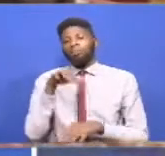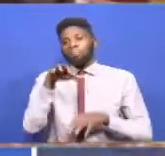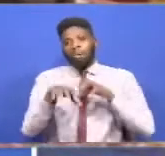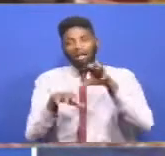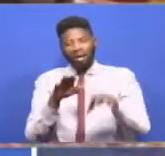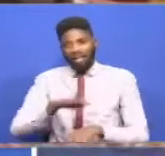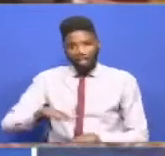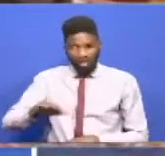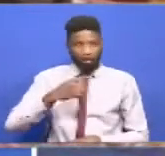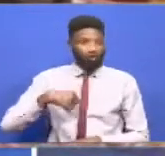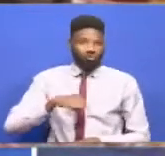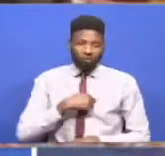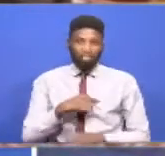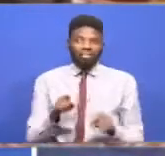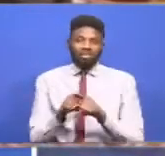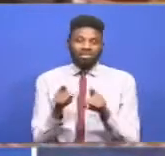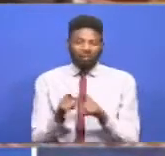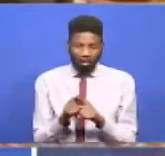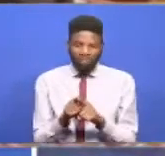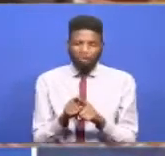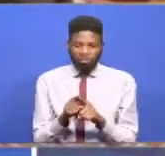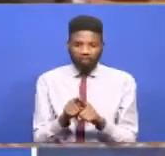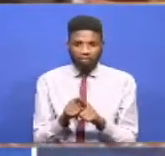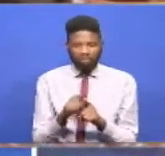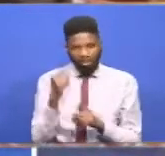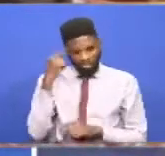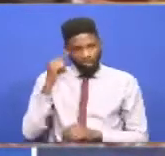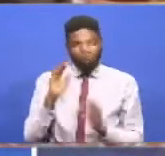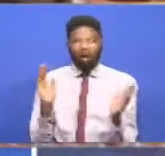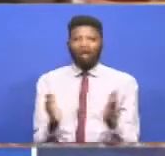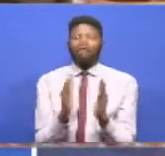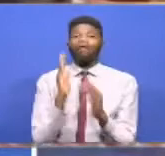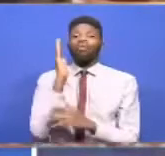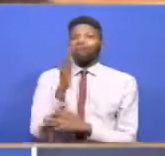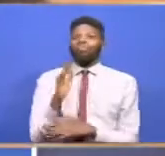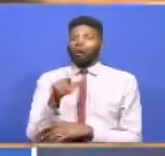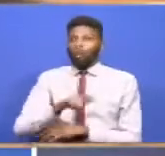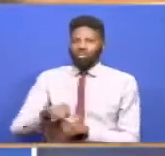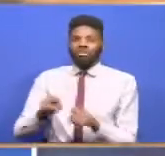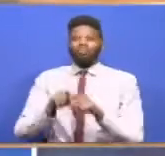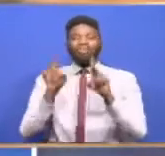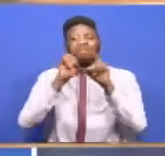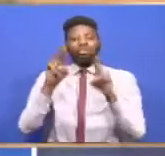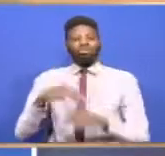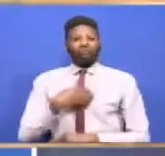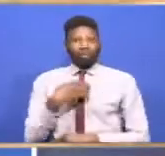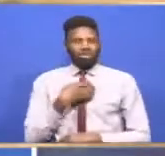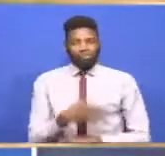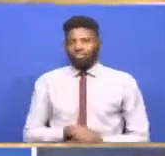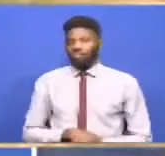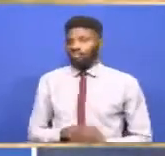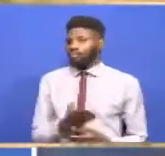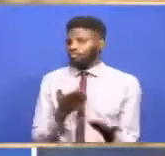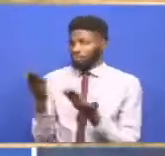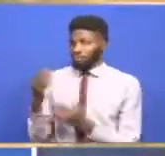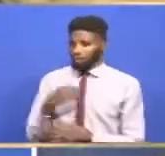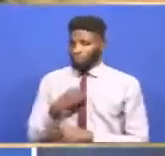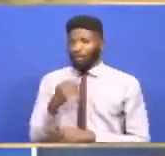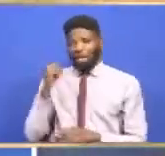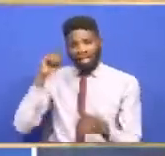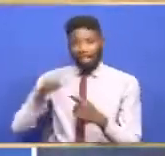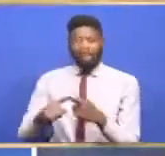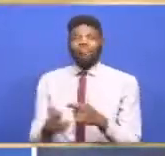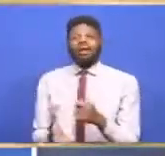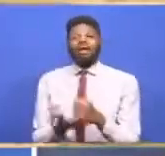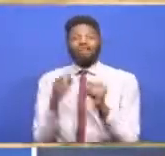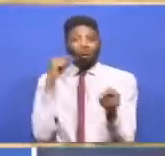that this should encourage both locals and international visitors. The moratorium is expected to help lodge owners use